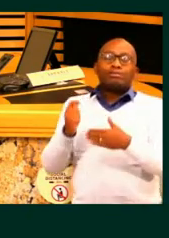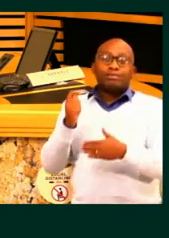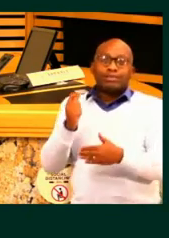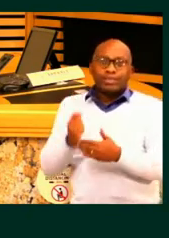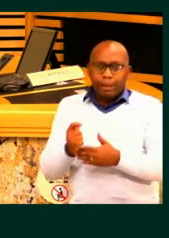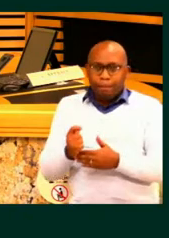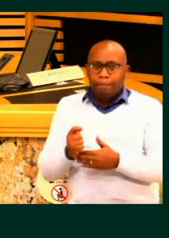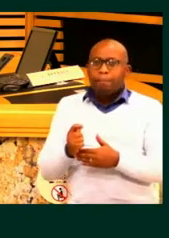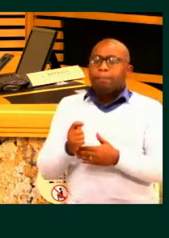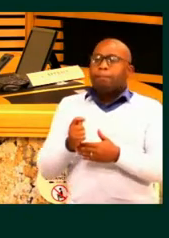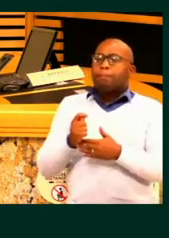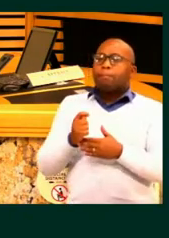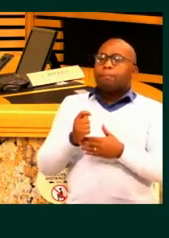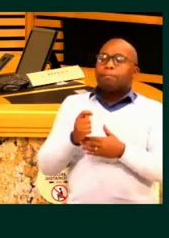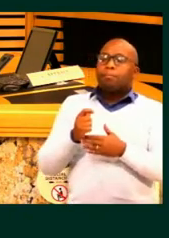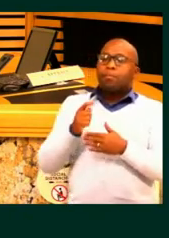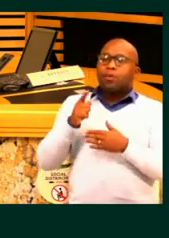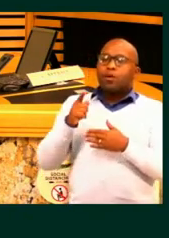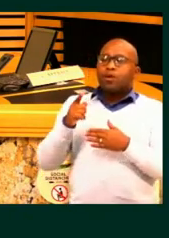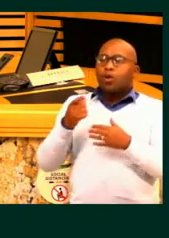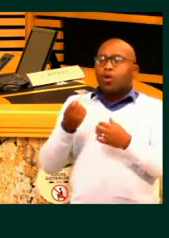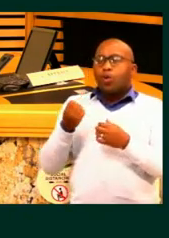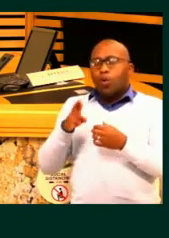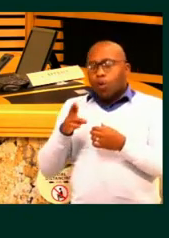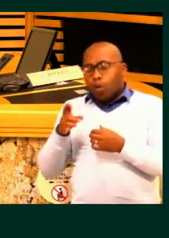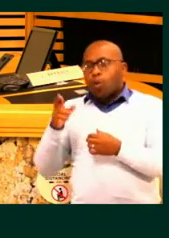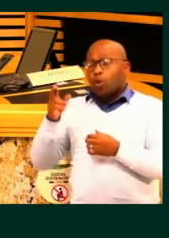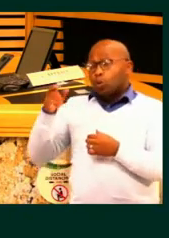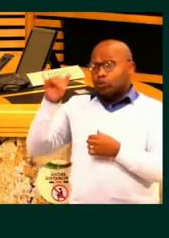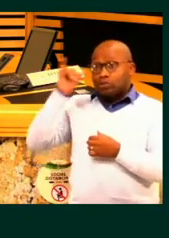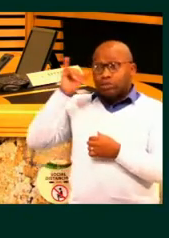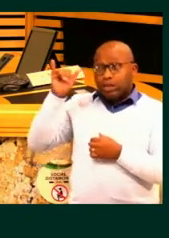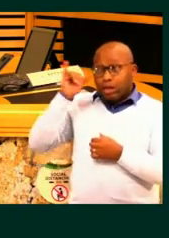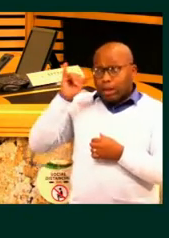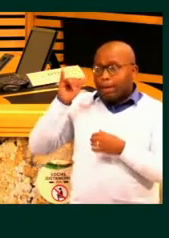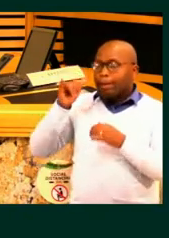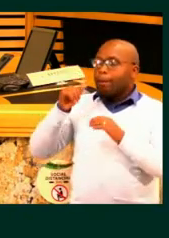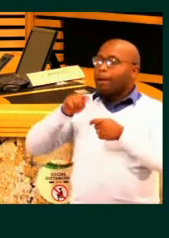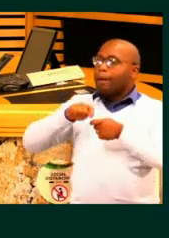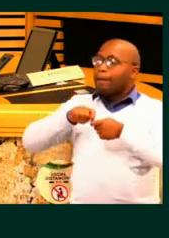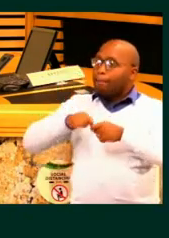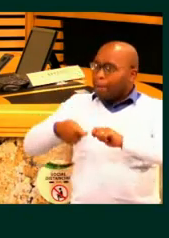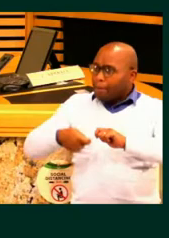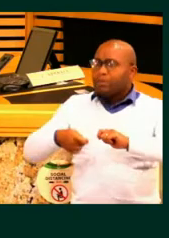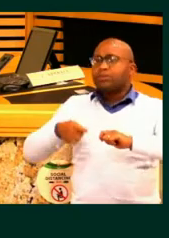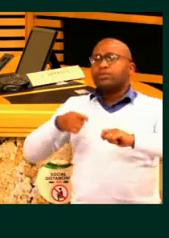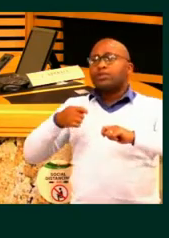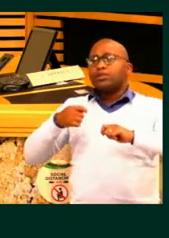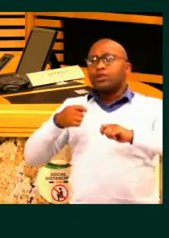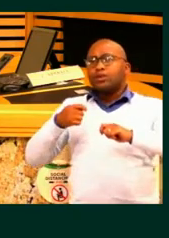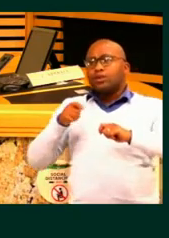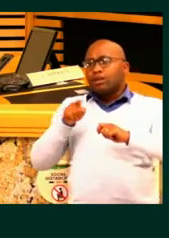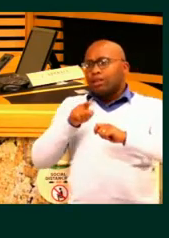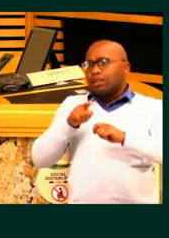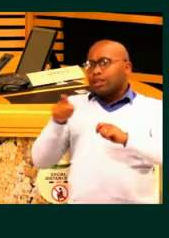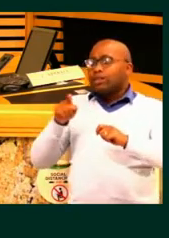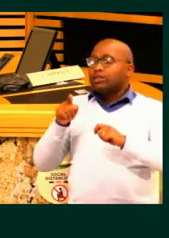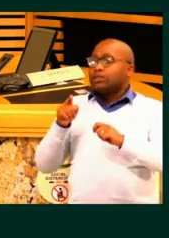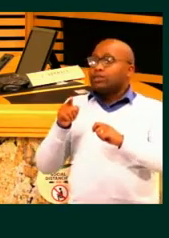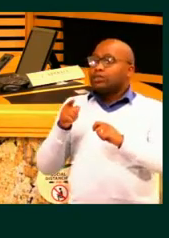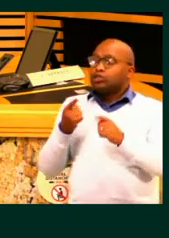sensory or mental impairment which substantially limits them H their prospects of entry into